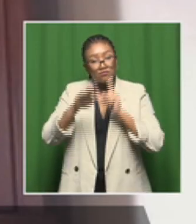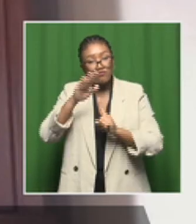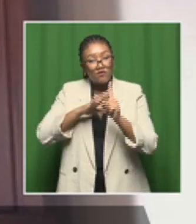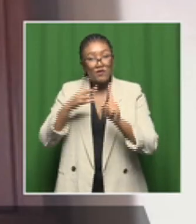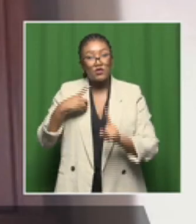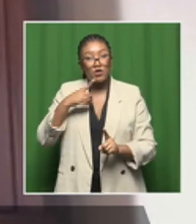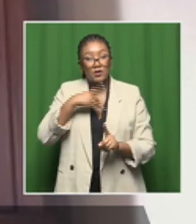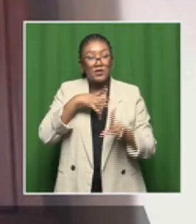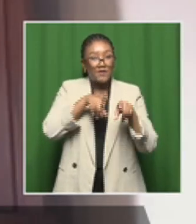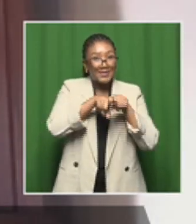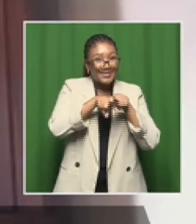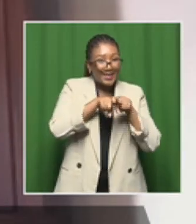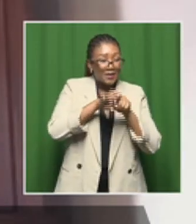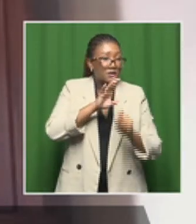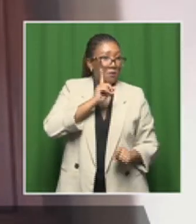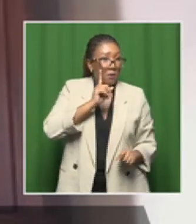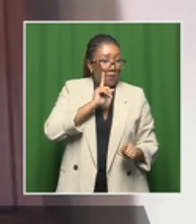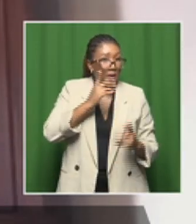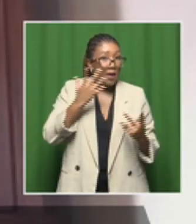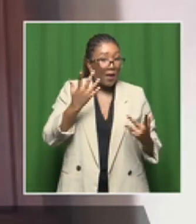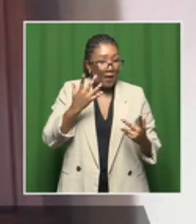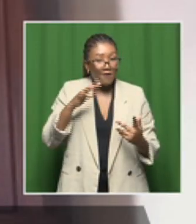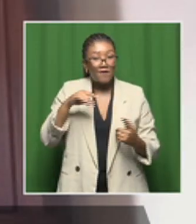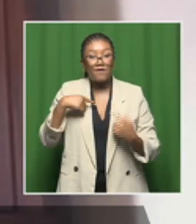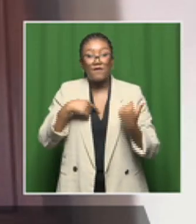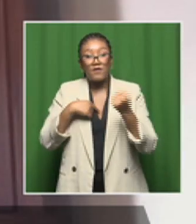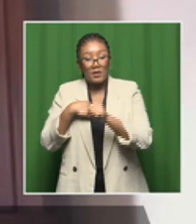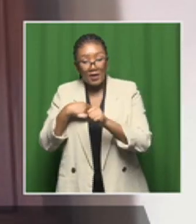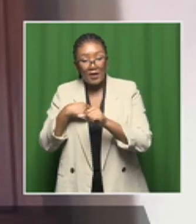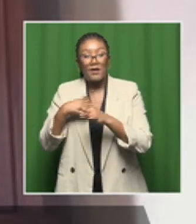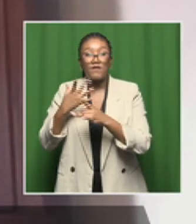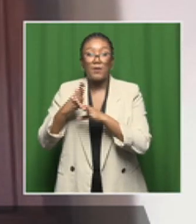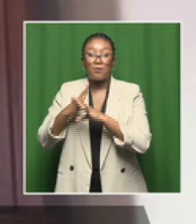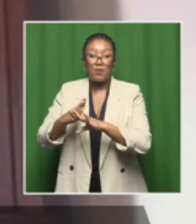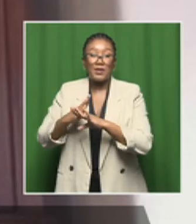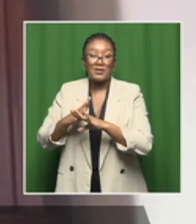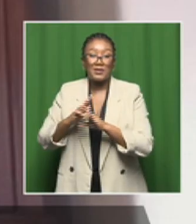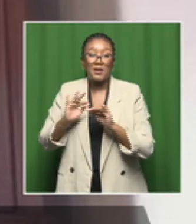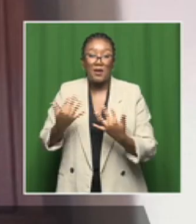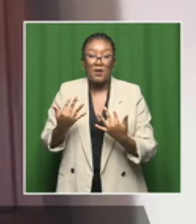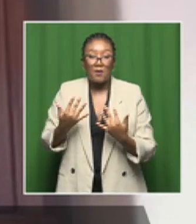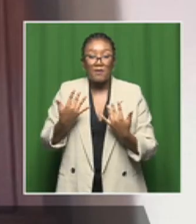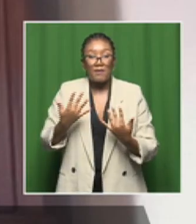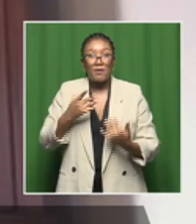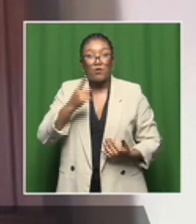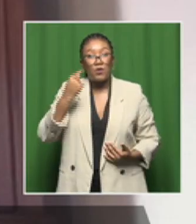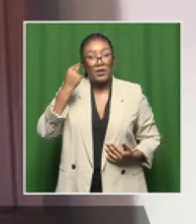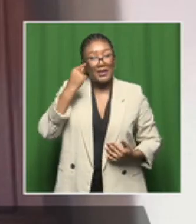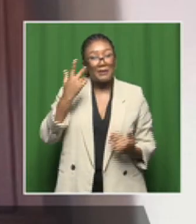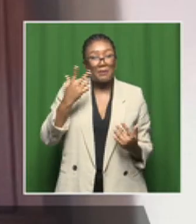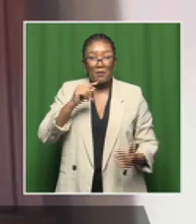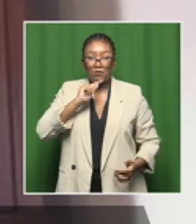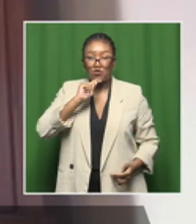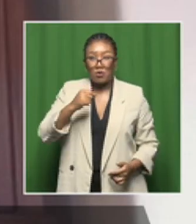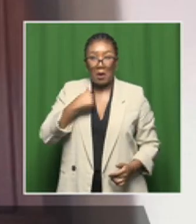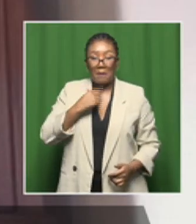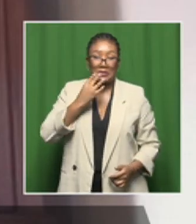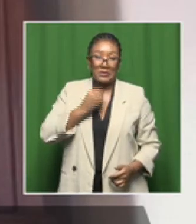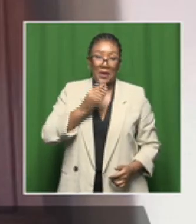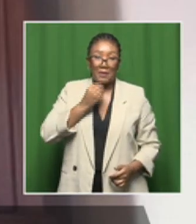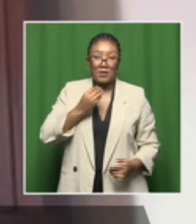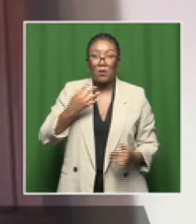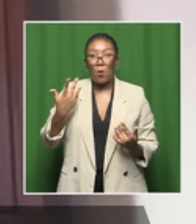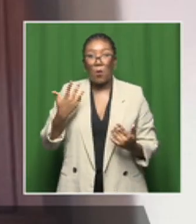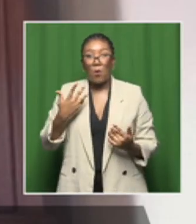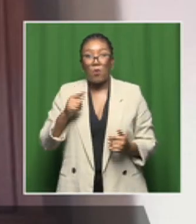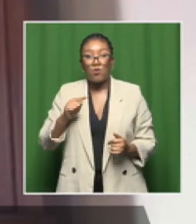and prevention. What is screening? Screening means if you suspect you're diabetic or you're presenting